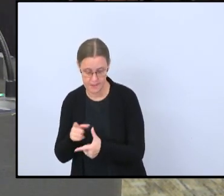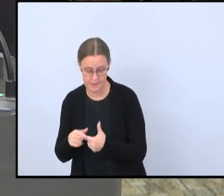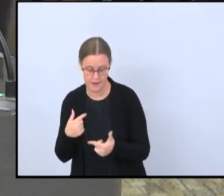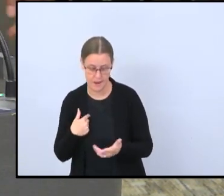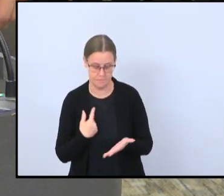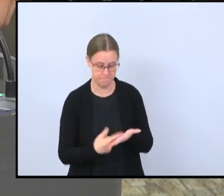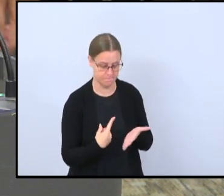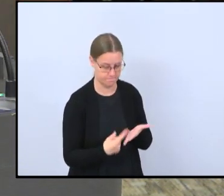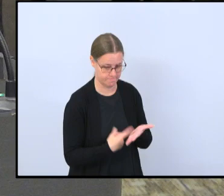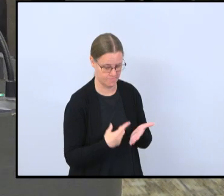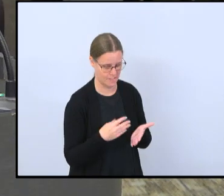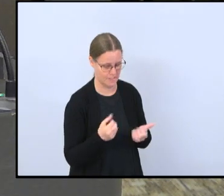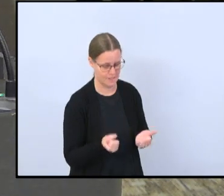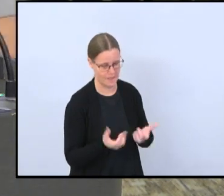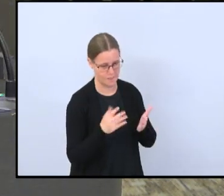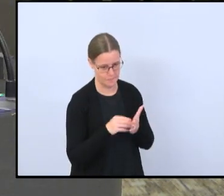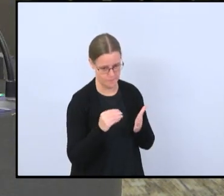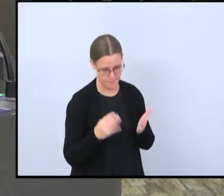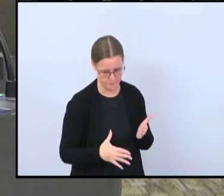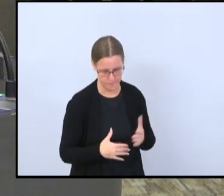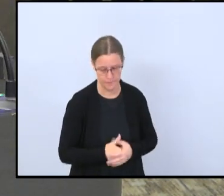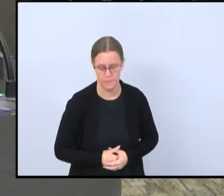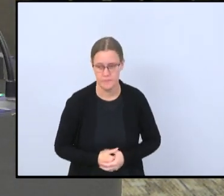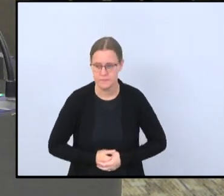Fantastic. Just the clicker.